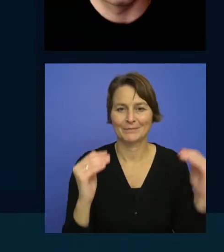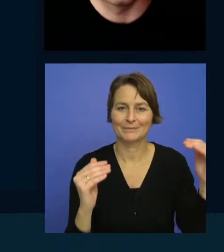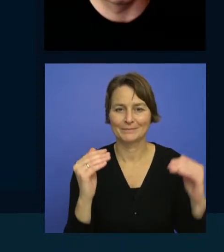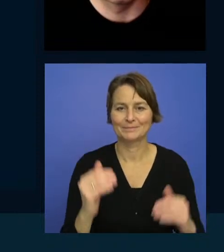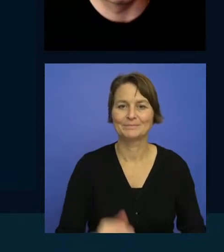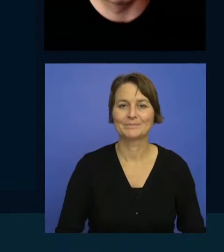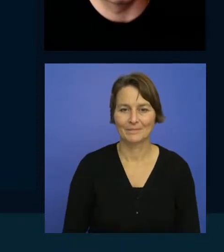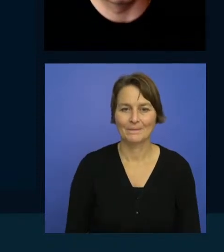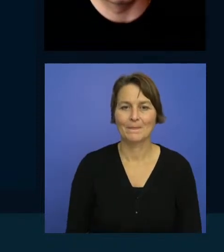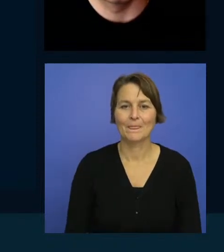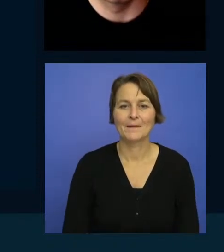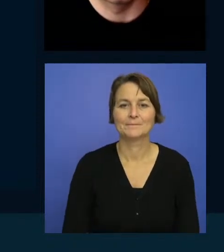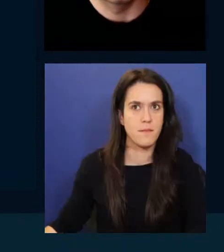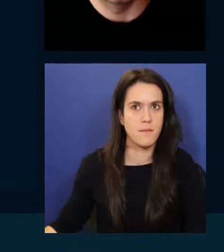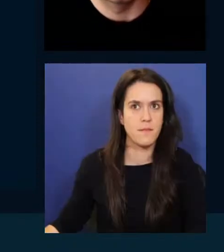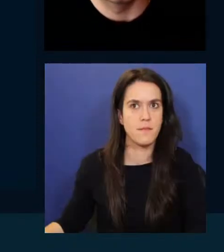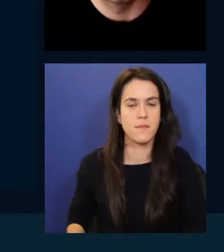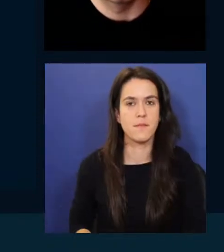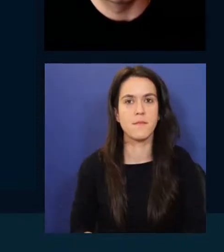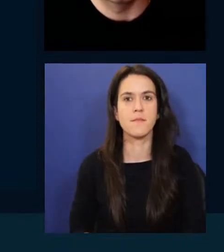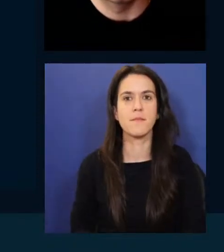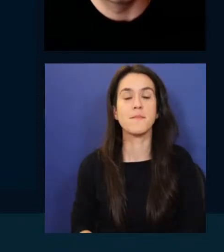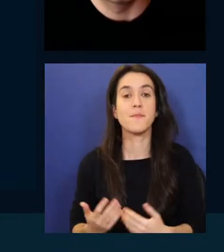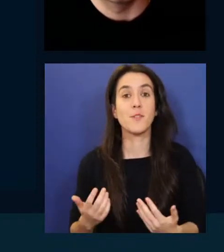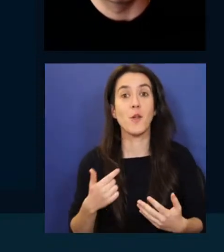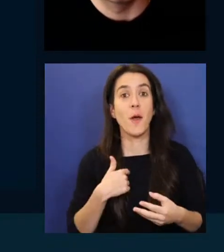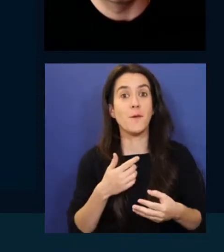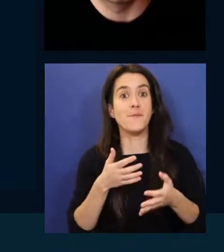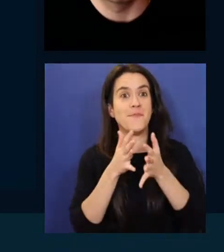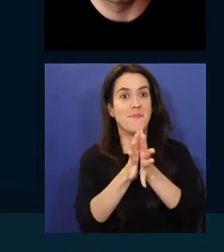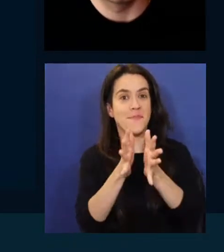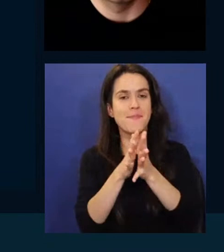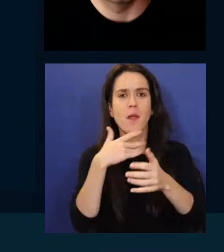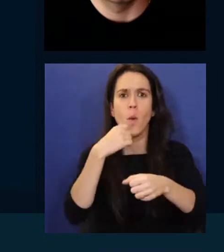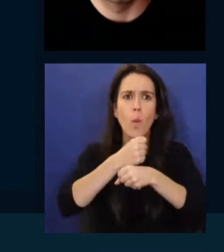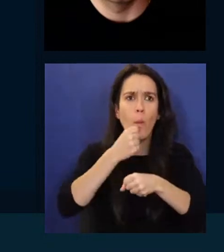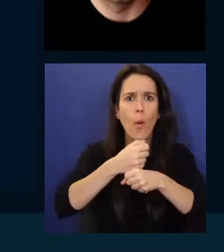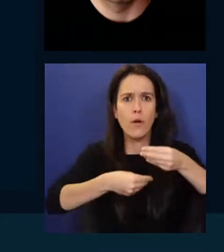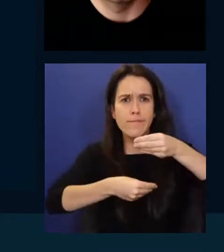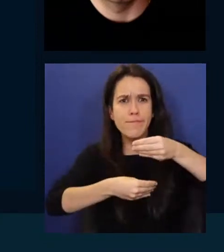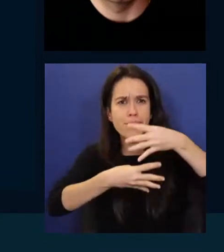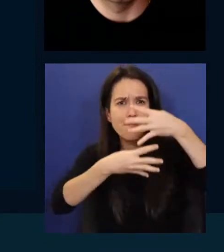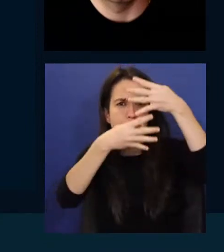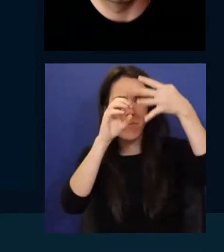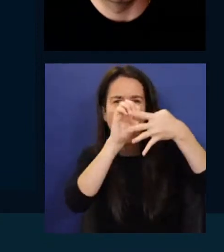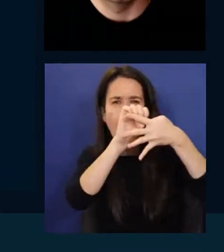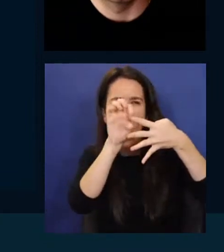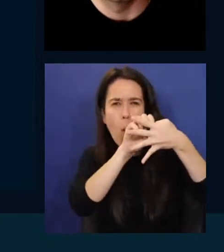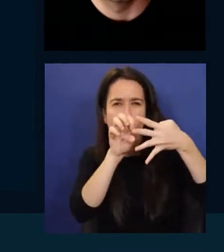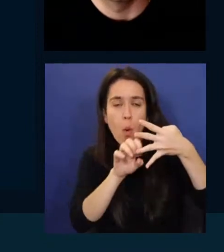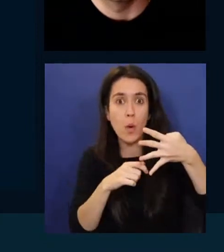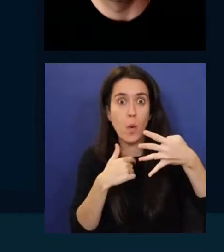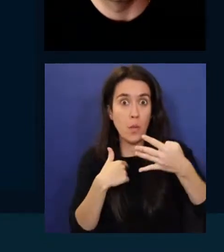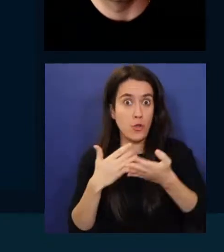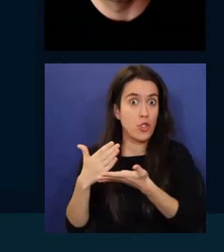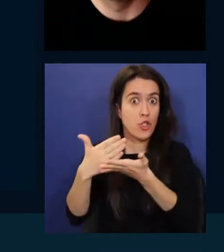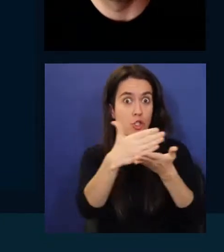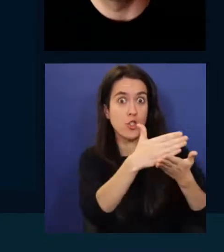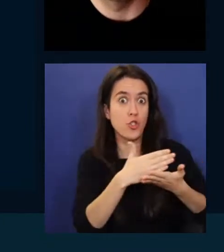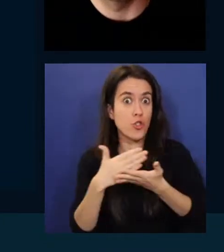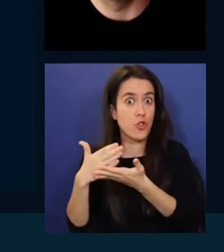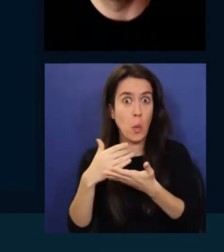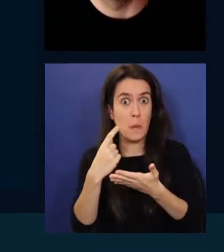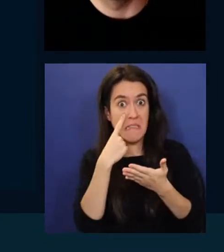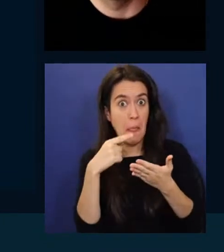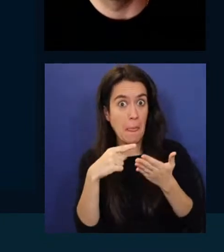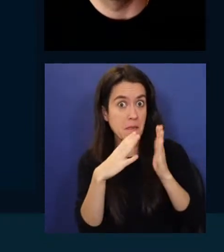save all of my work so that I can share it with collaborators or show it to other stakeholders as we make a decision about whether or not we want to move forward with this model.